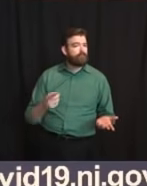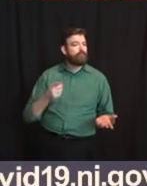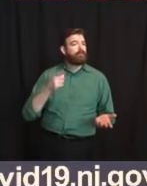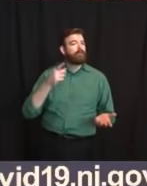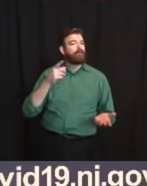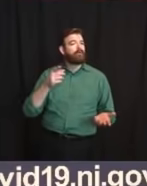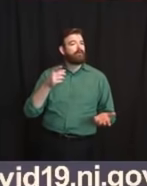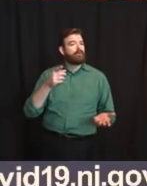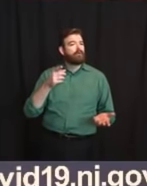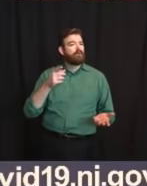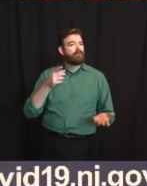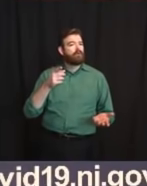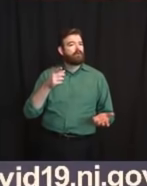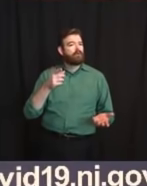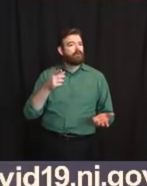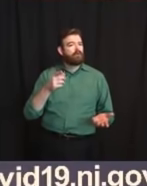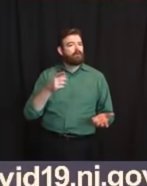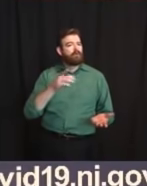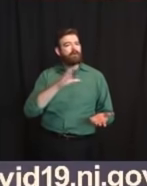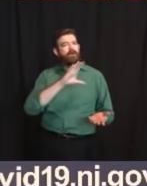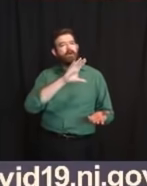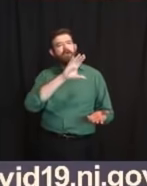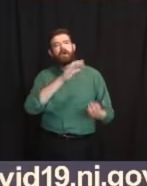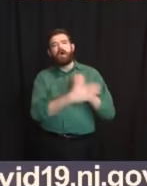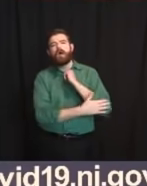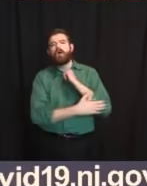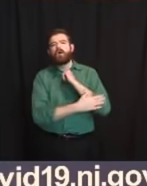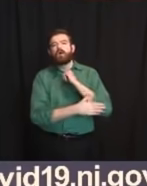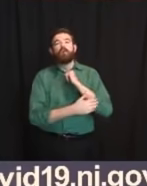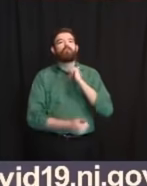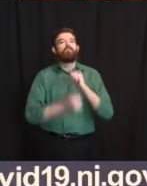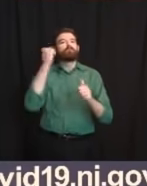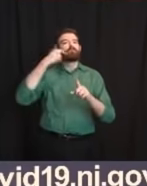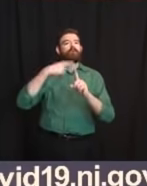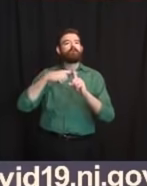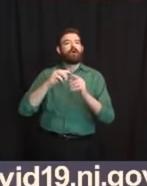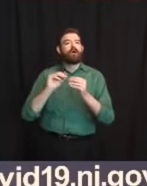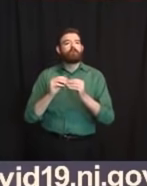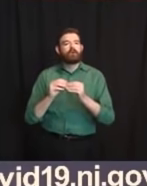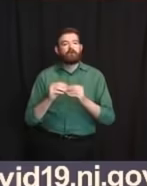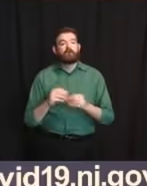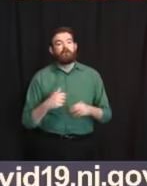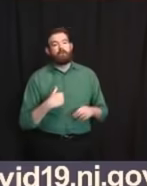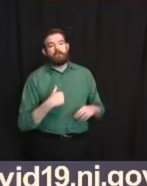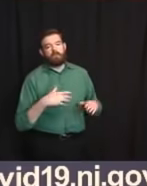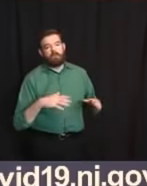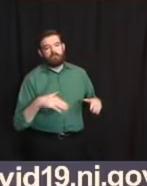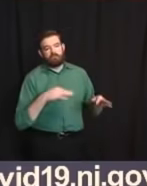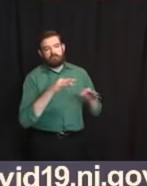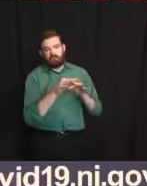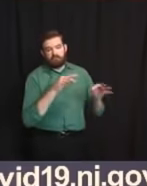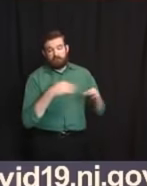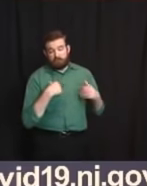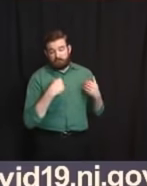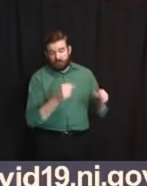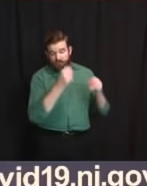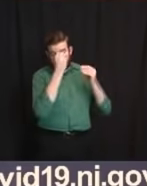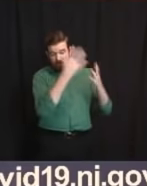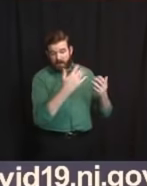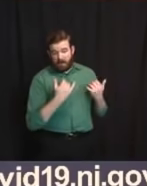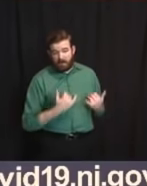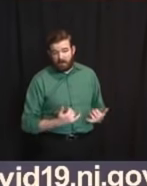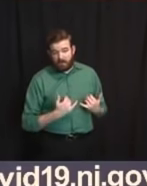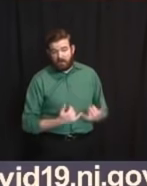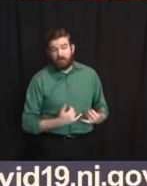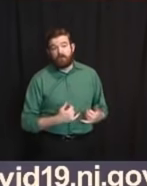most cases ranked? No, but I can tell you right now. In fact, I was looking at this and meant to say this earlier. Hudson is now, I